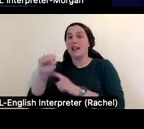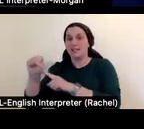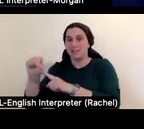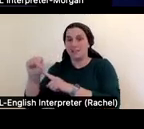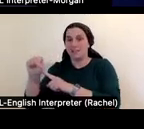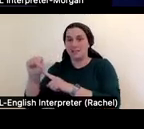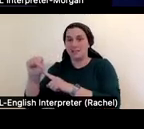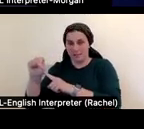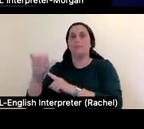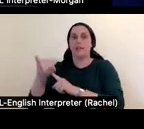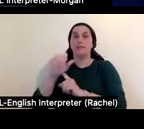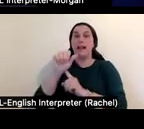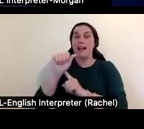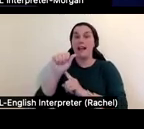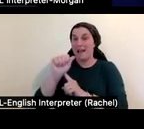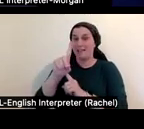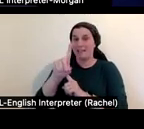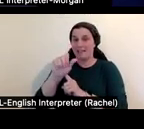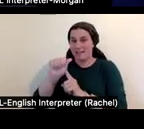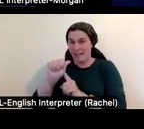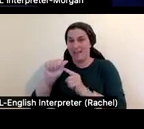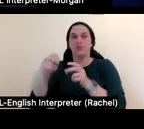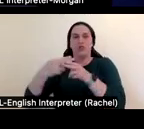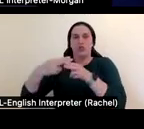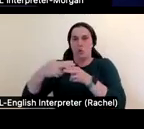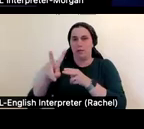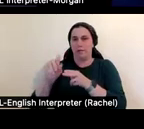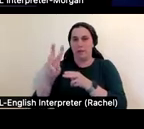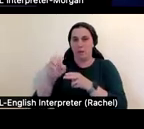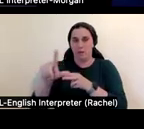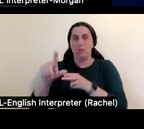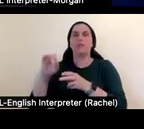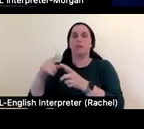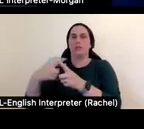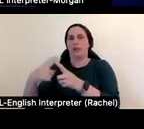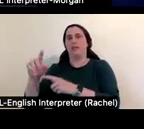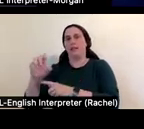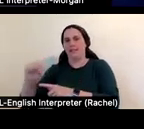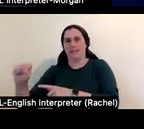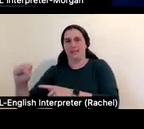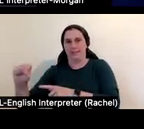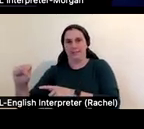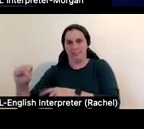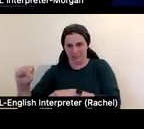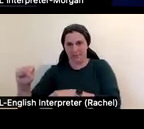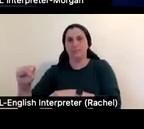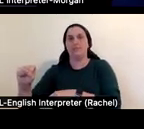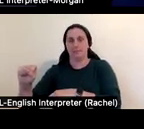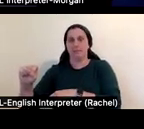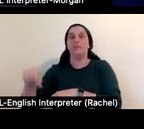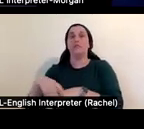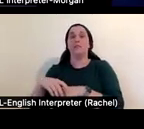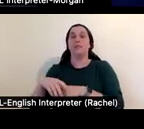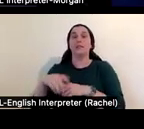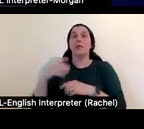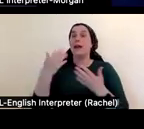sound, short vowel. Then I would write the two S's. Oh. Yeah. And then I have das